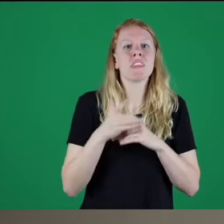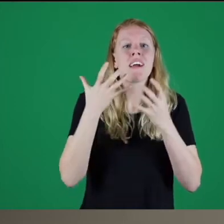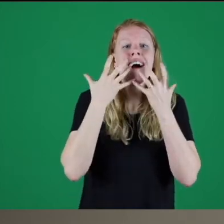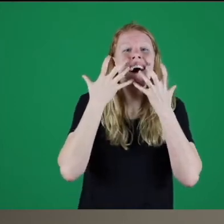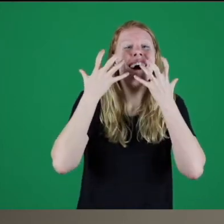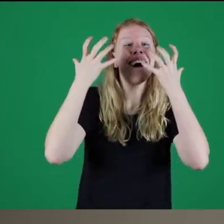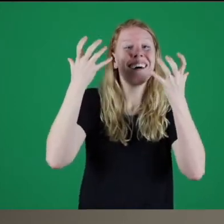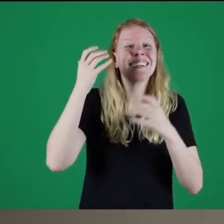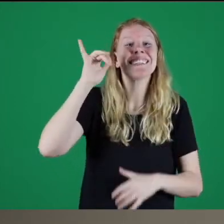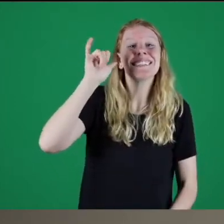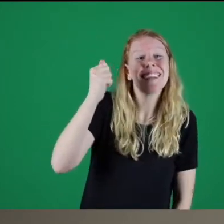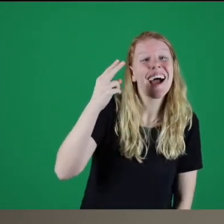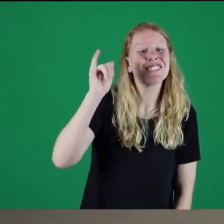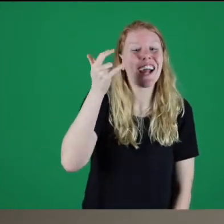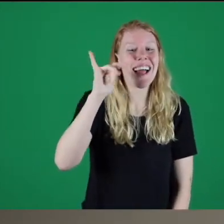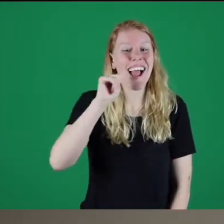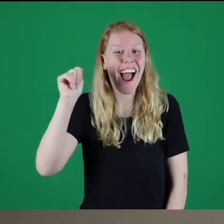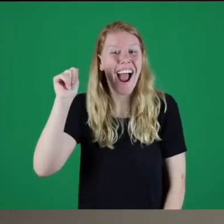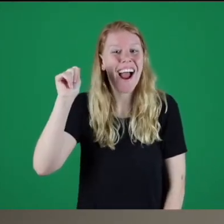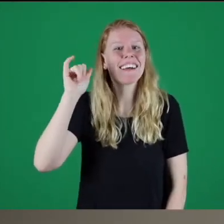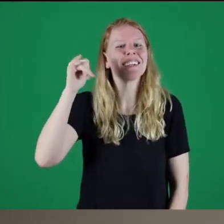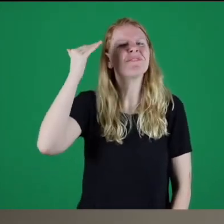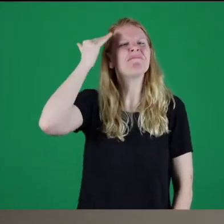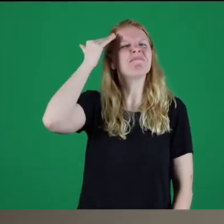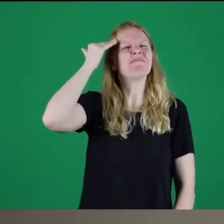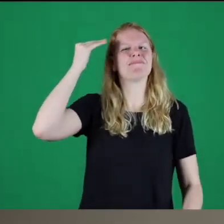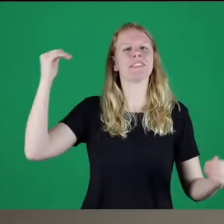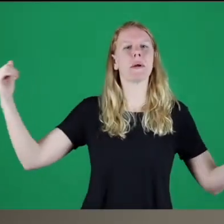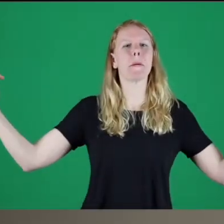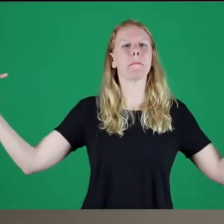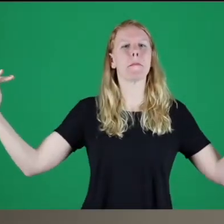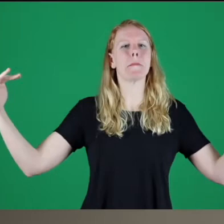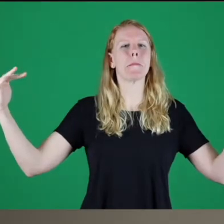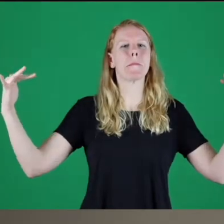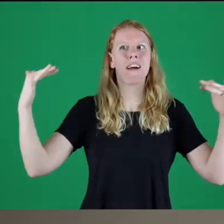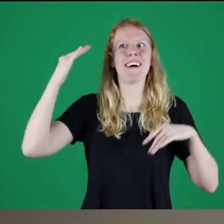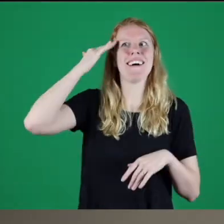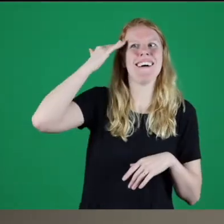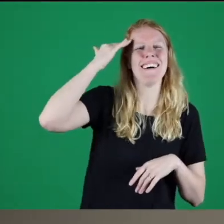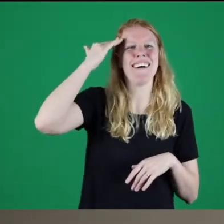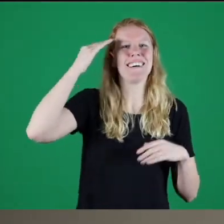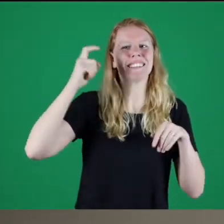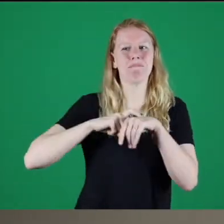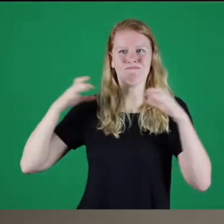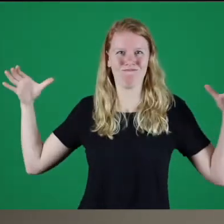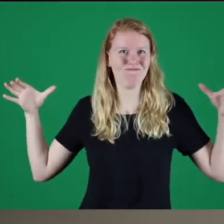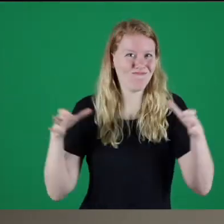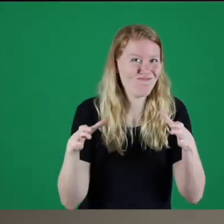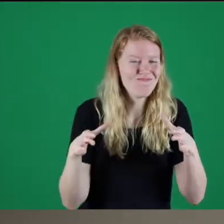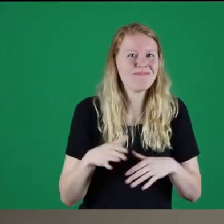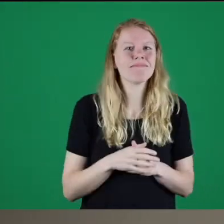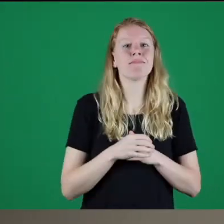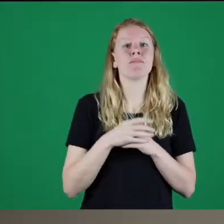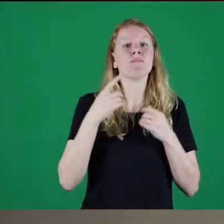Jalia." And then the people who would hear it, they would know that it was time to gather. So they would come, but as they come toward the center of the village, the